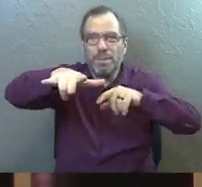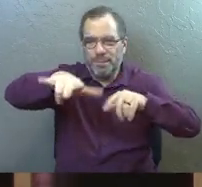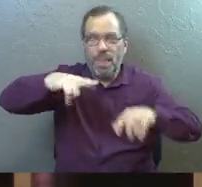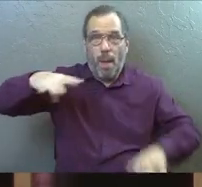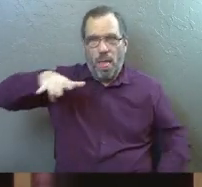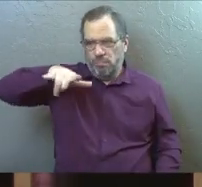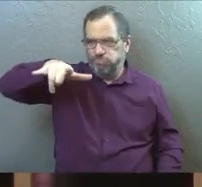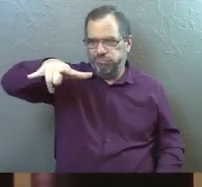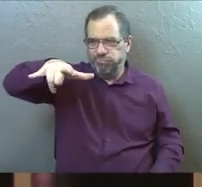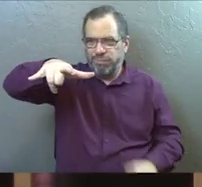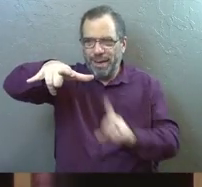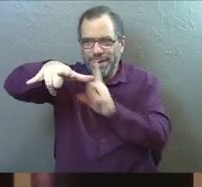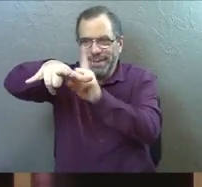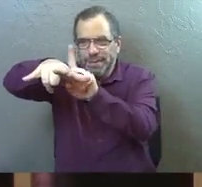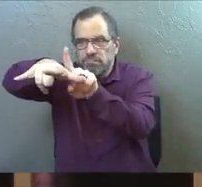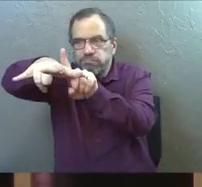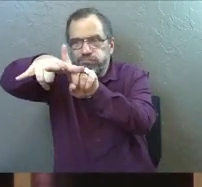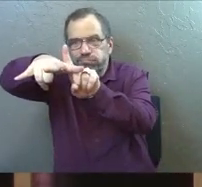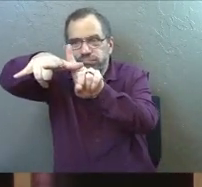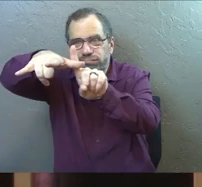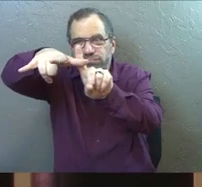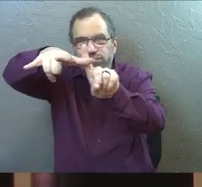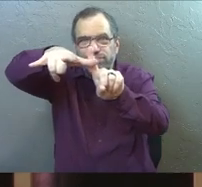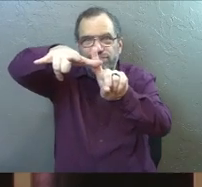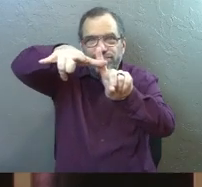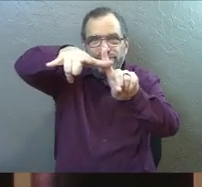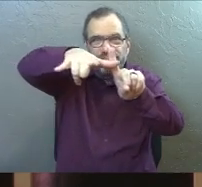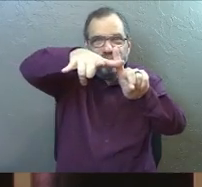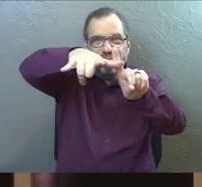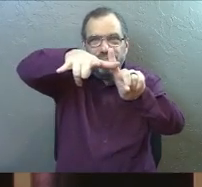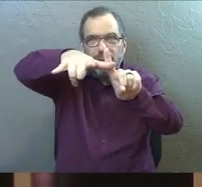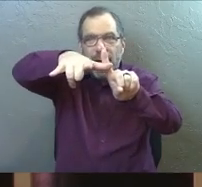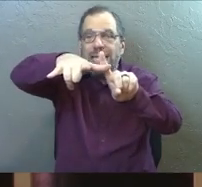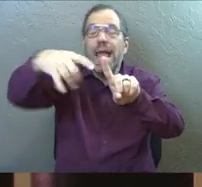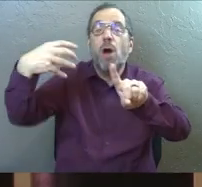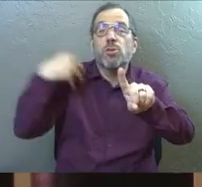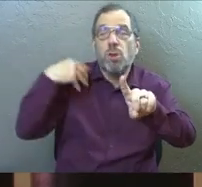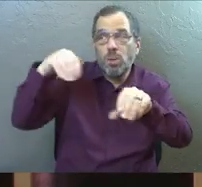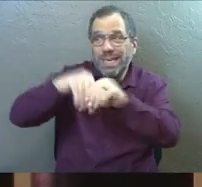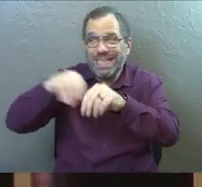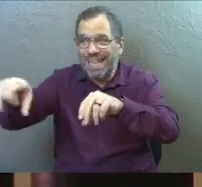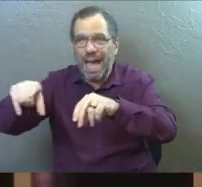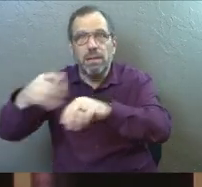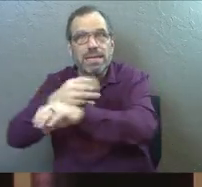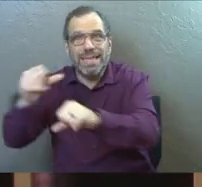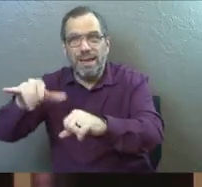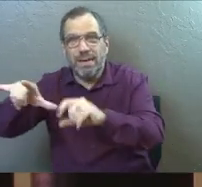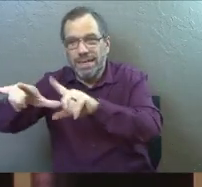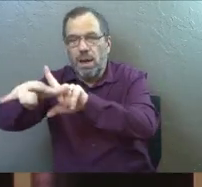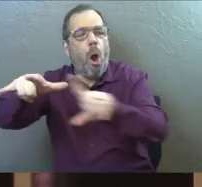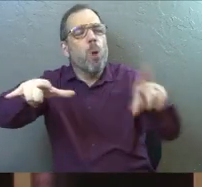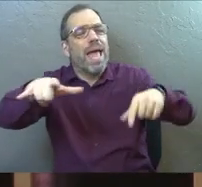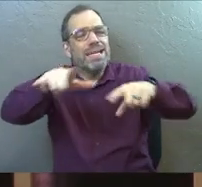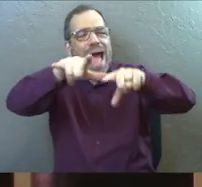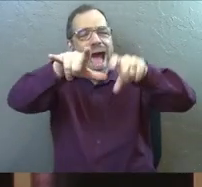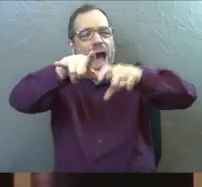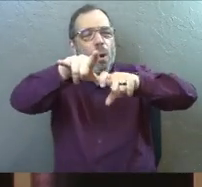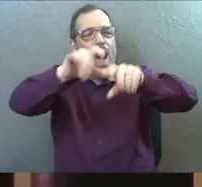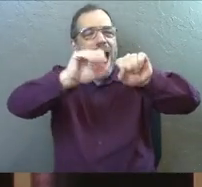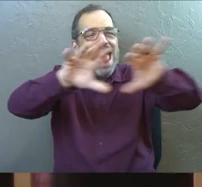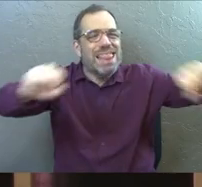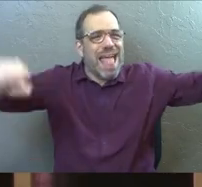before, but it was just such a moment for me. But you climb out on the wing of the plane and the coach is inside the plane, still safe. And he says, "Now let